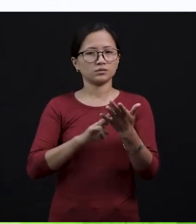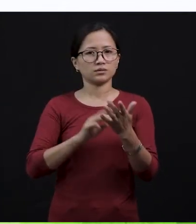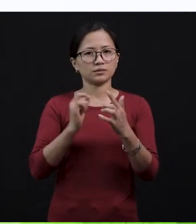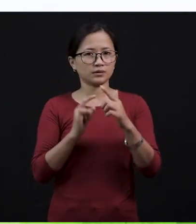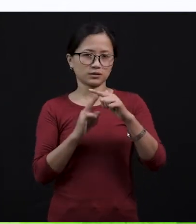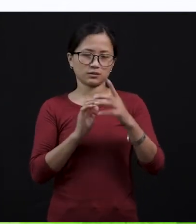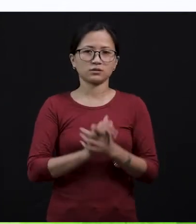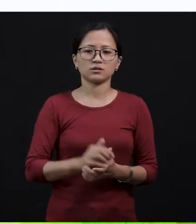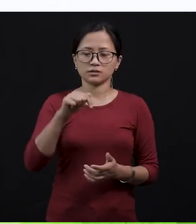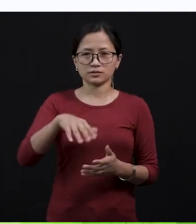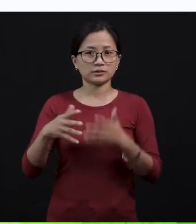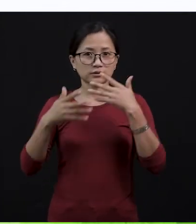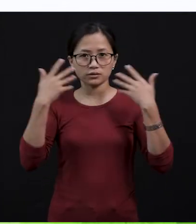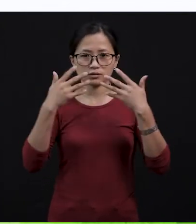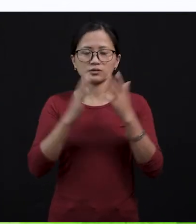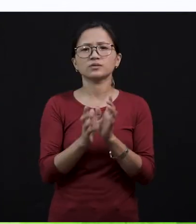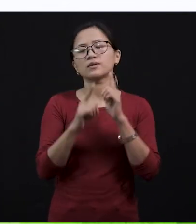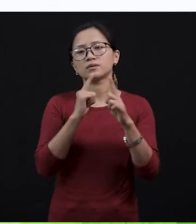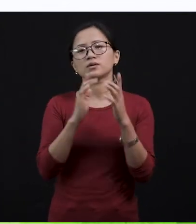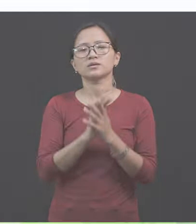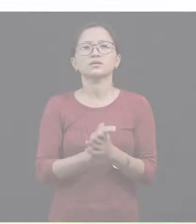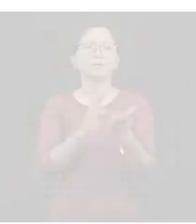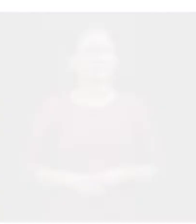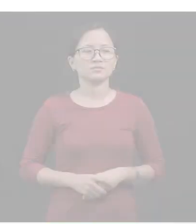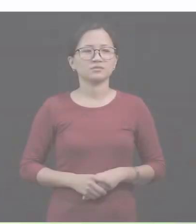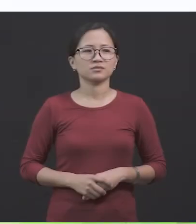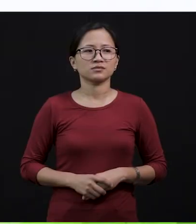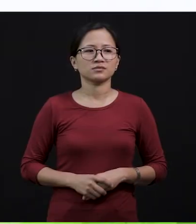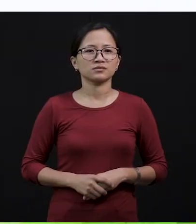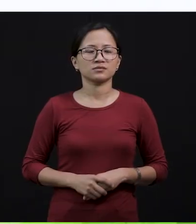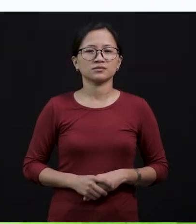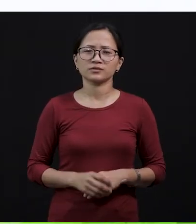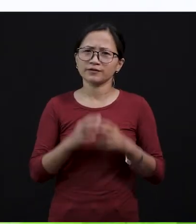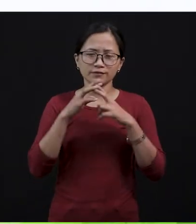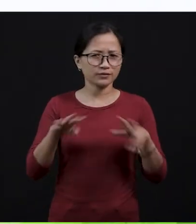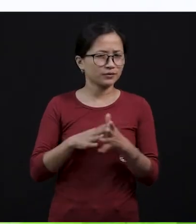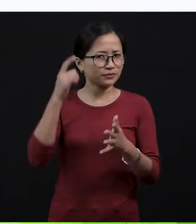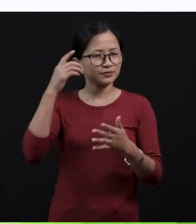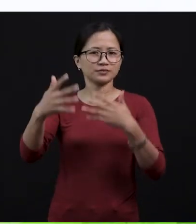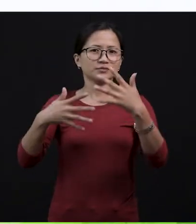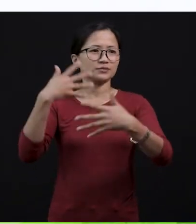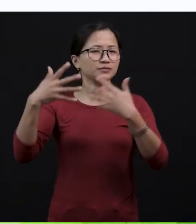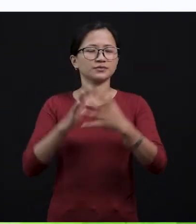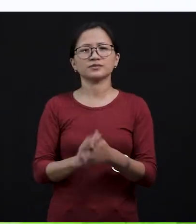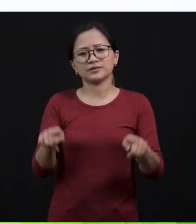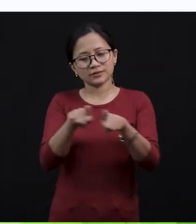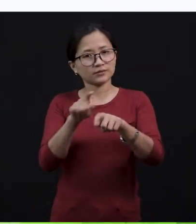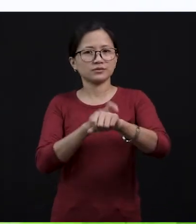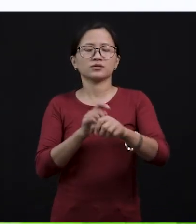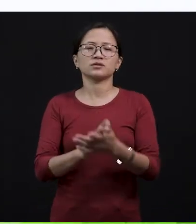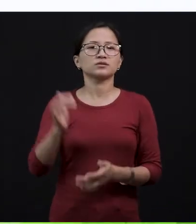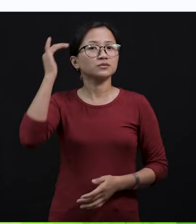this cat that we are going to talk about, that is Macavity, is very mischievous. At the same time, he